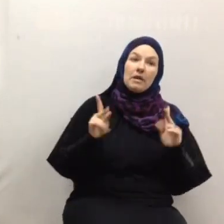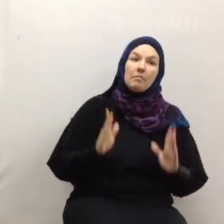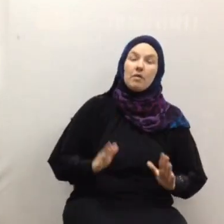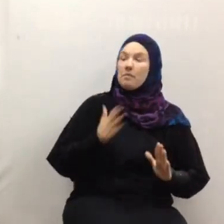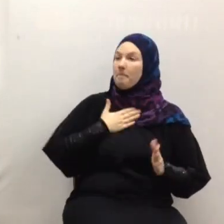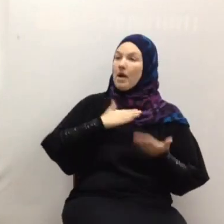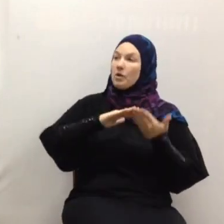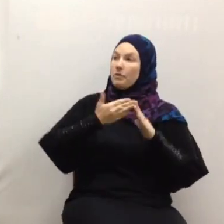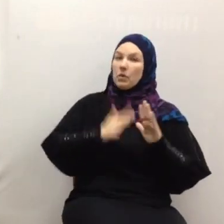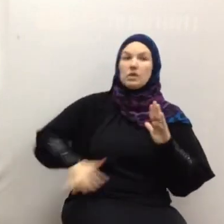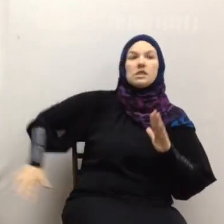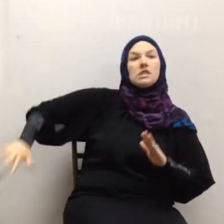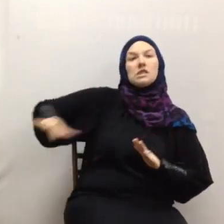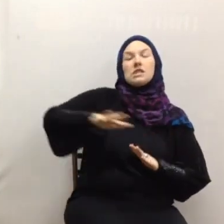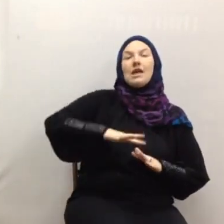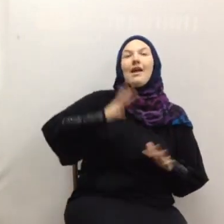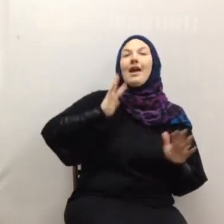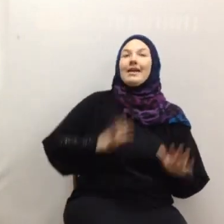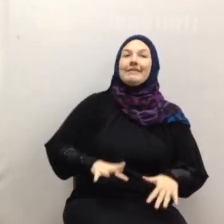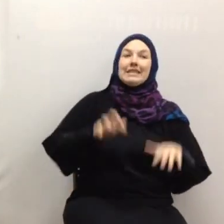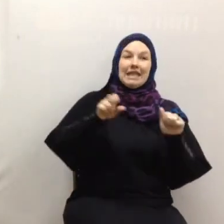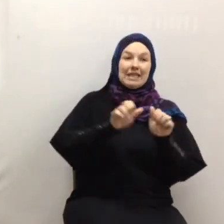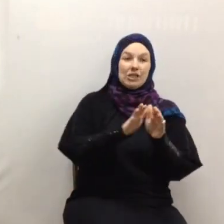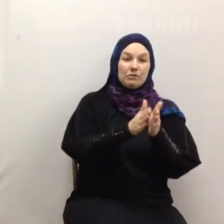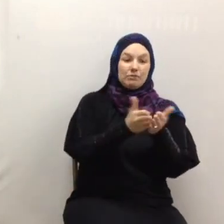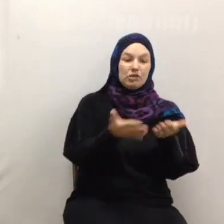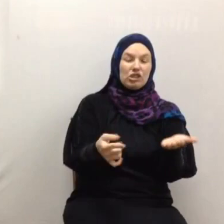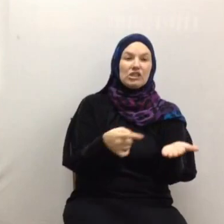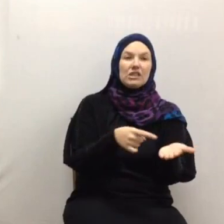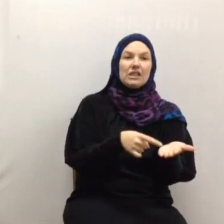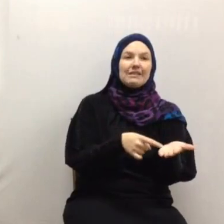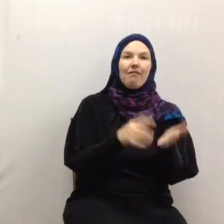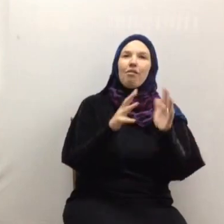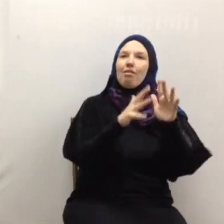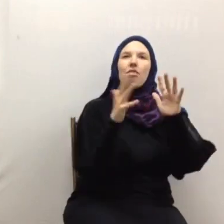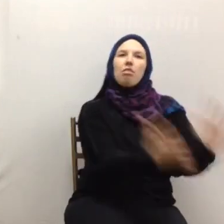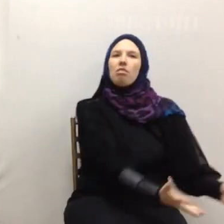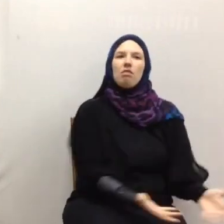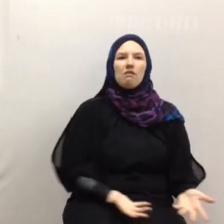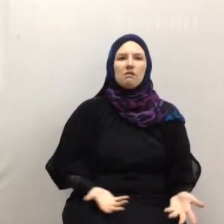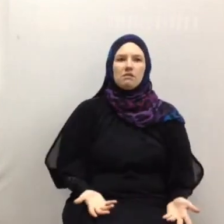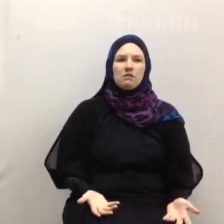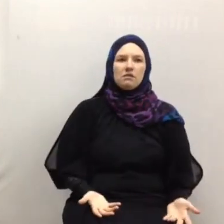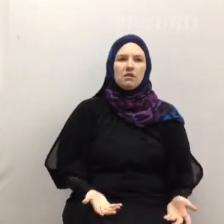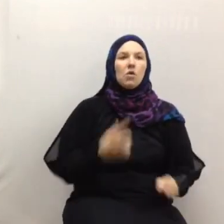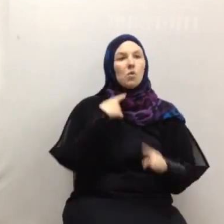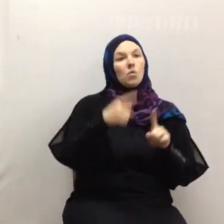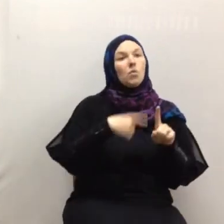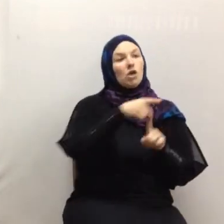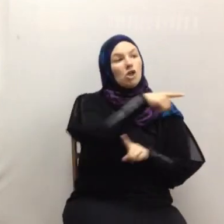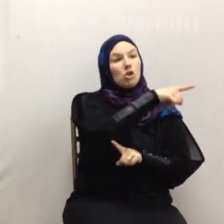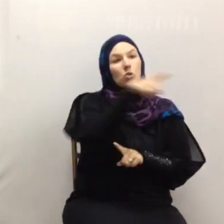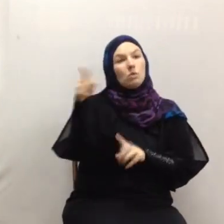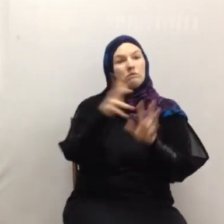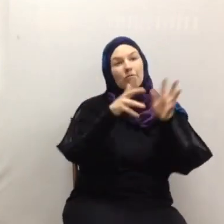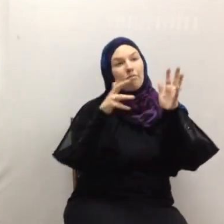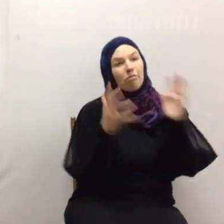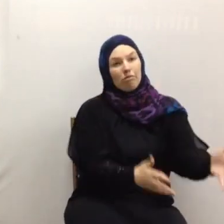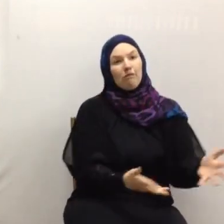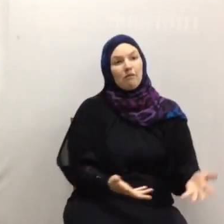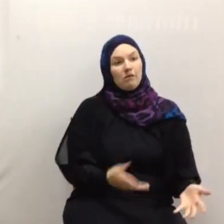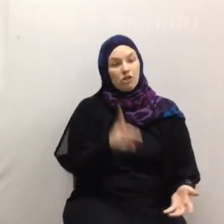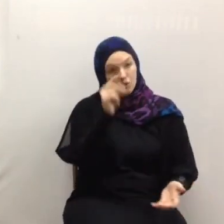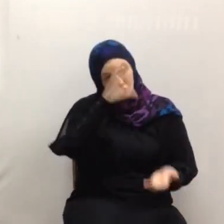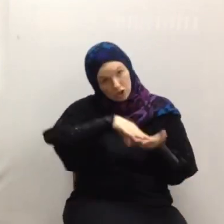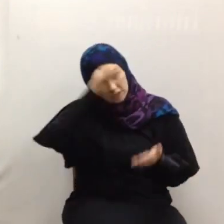have taken this book into desertion. When you desert anything, do you learn it? You